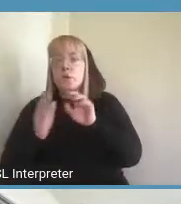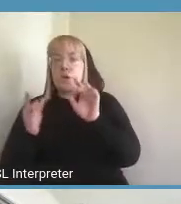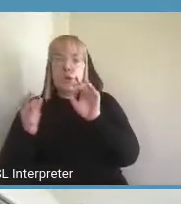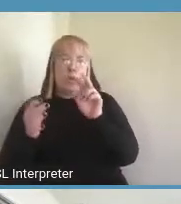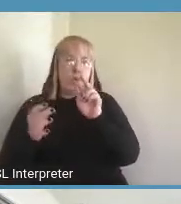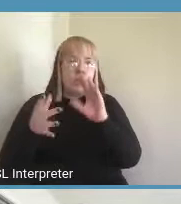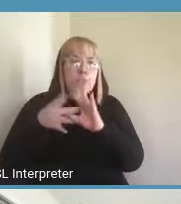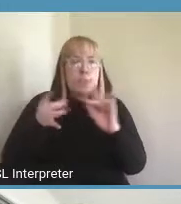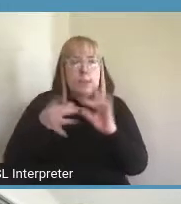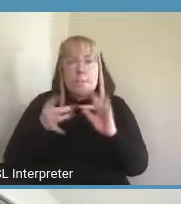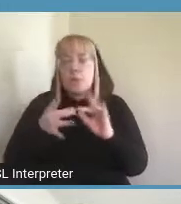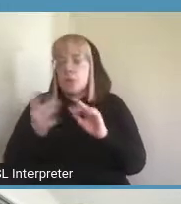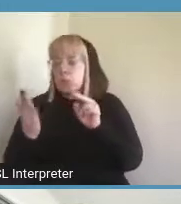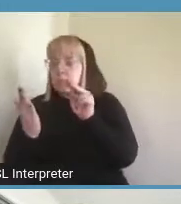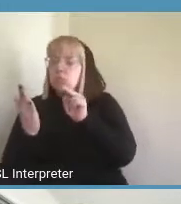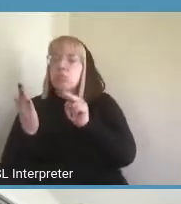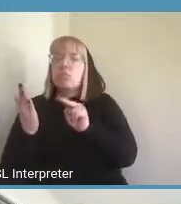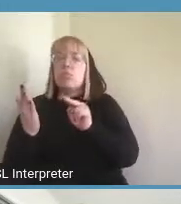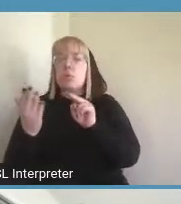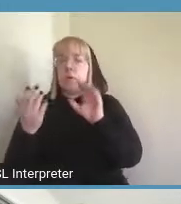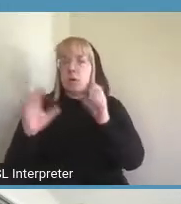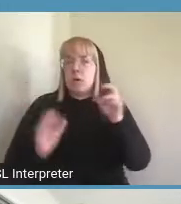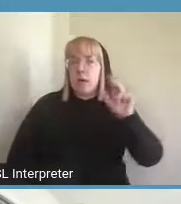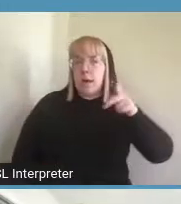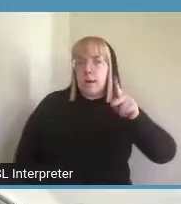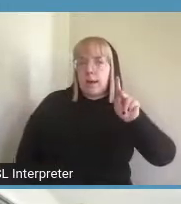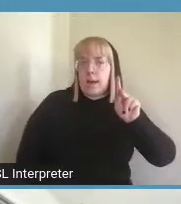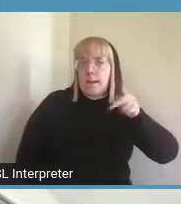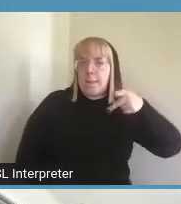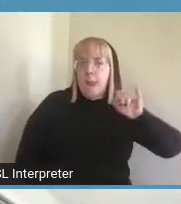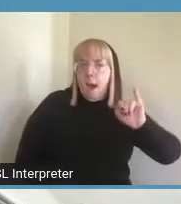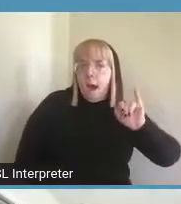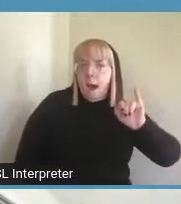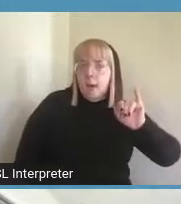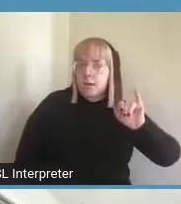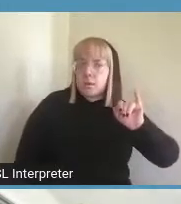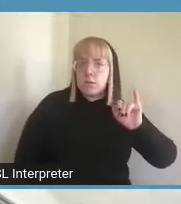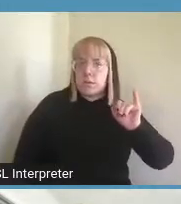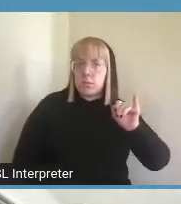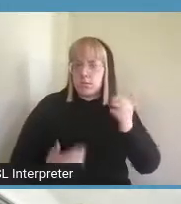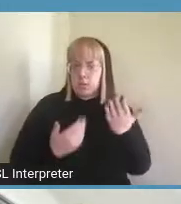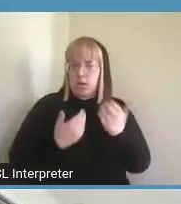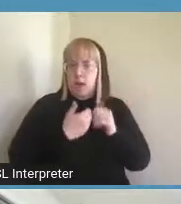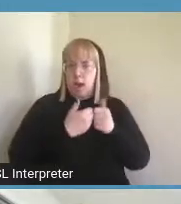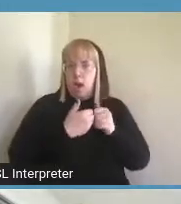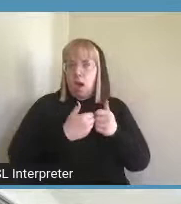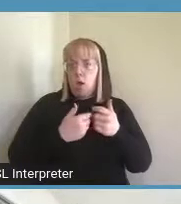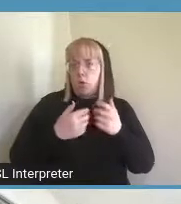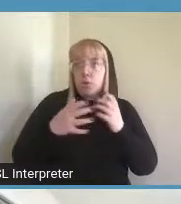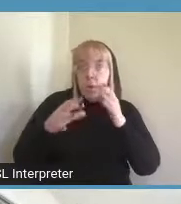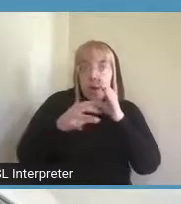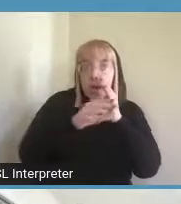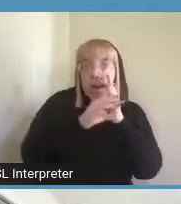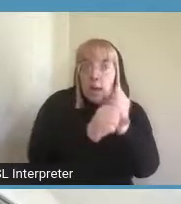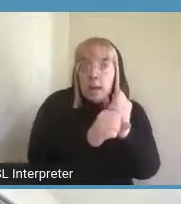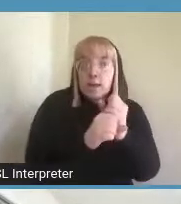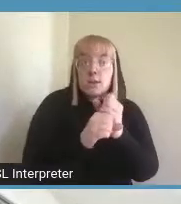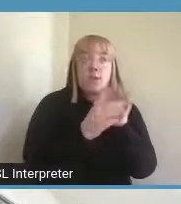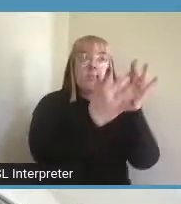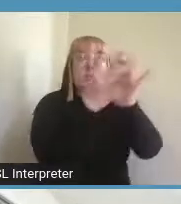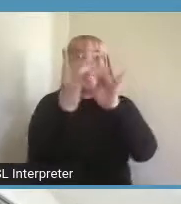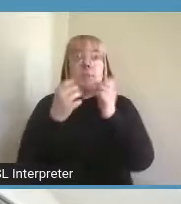does that map up to your KPIs or key performance indicators? Are you trying to engage? Are you trying to reach a large amount of people?